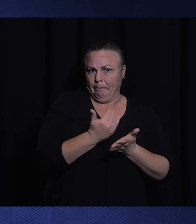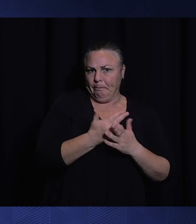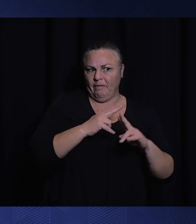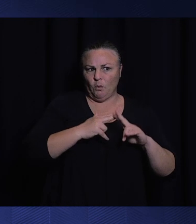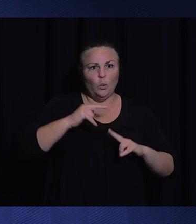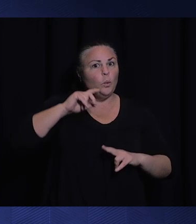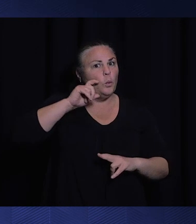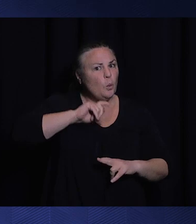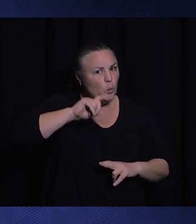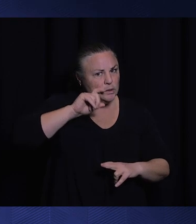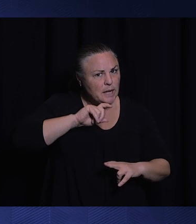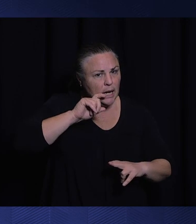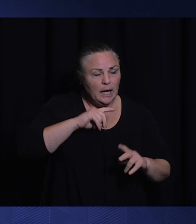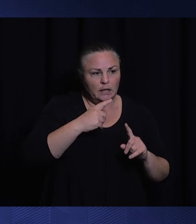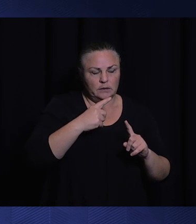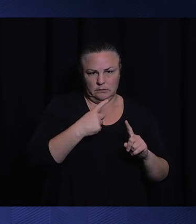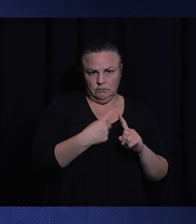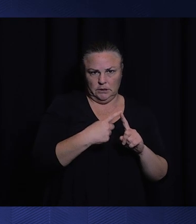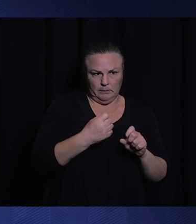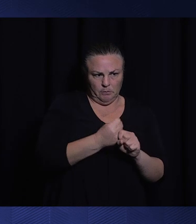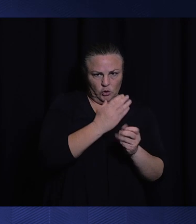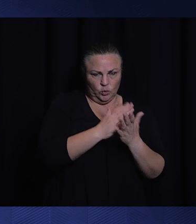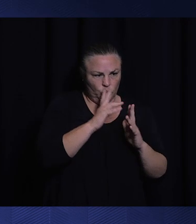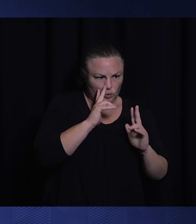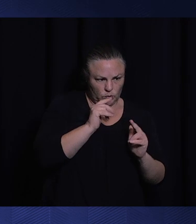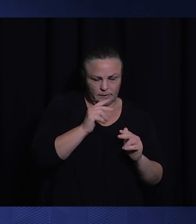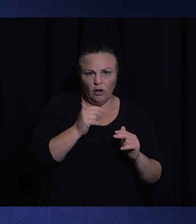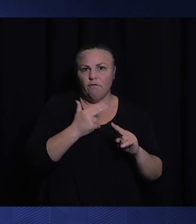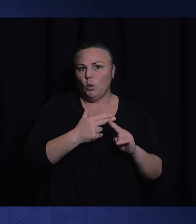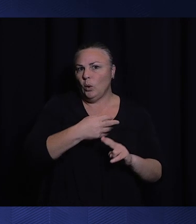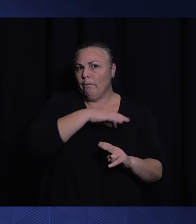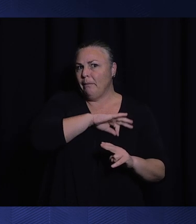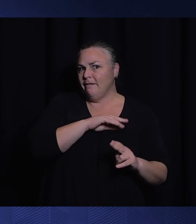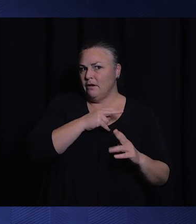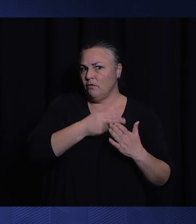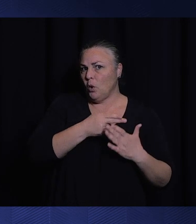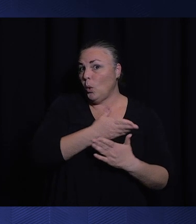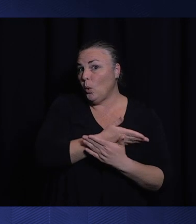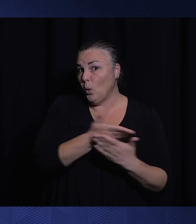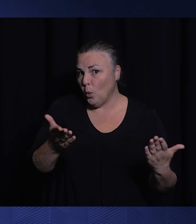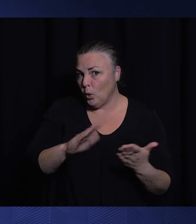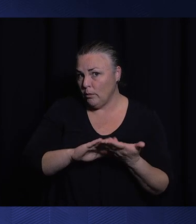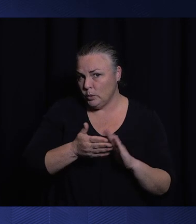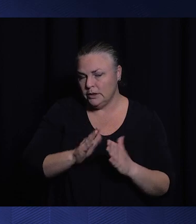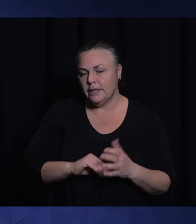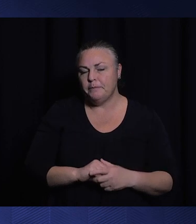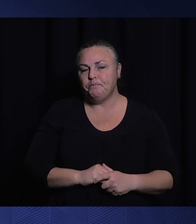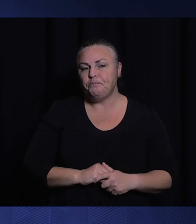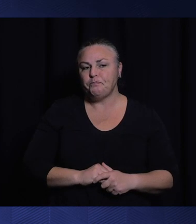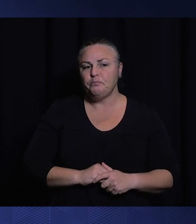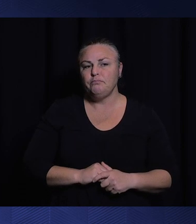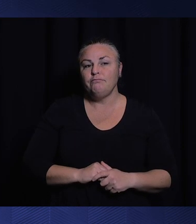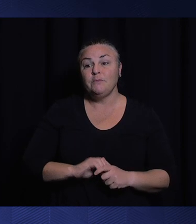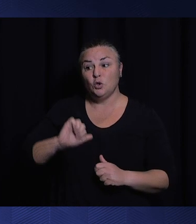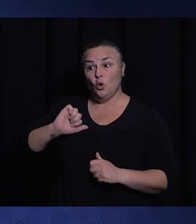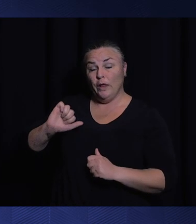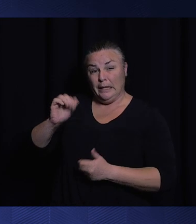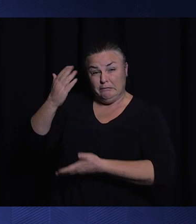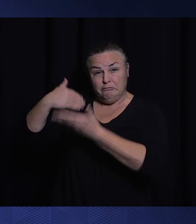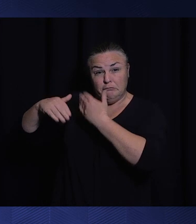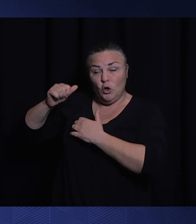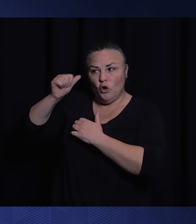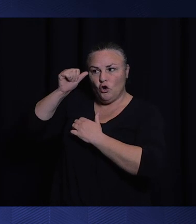community, they find that it's actually quite important that during the periods when you do not have a natural disaster occurring, that the community